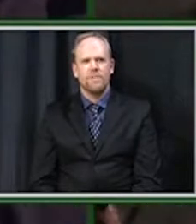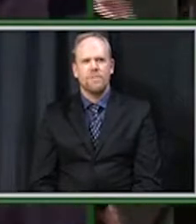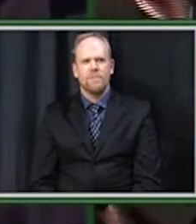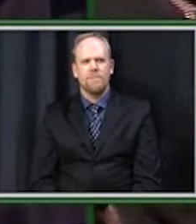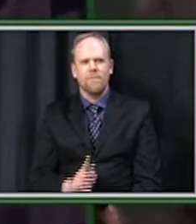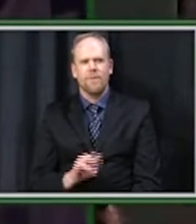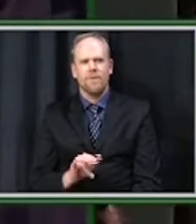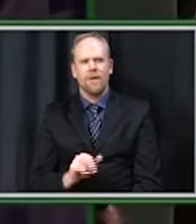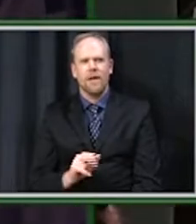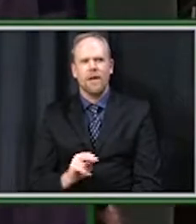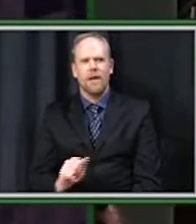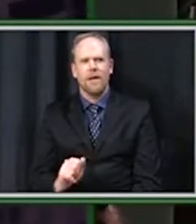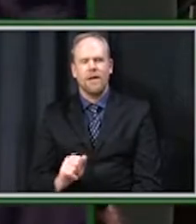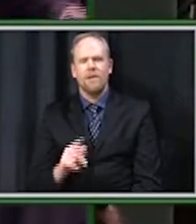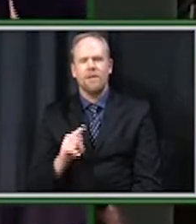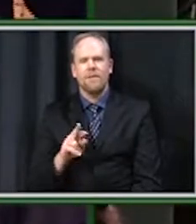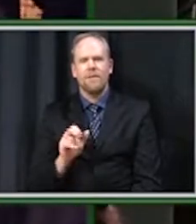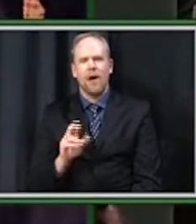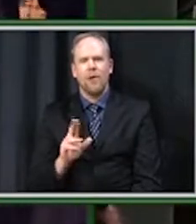Brianna Troutman.